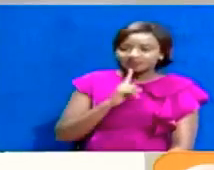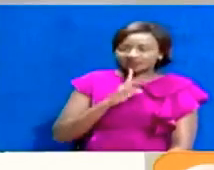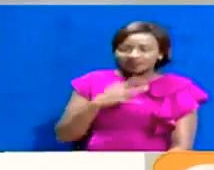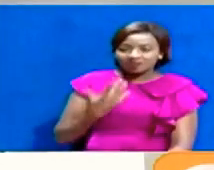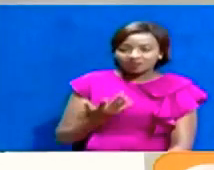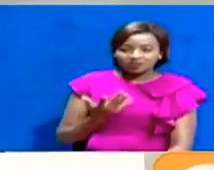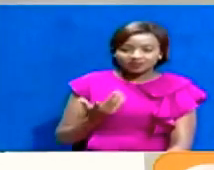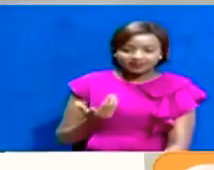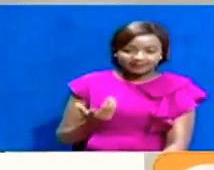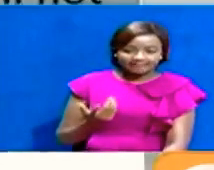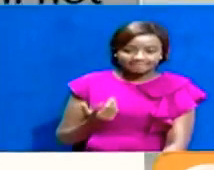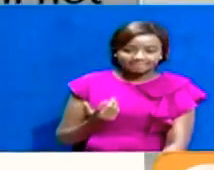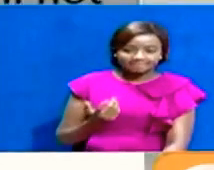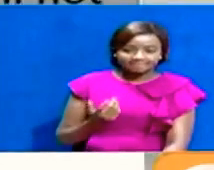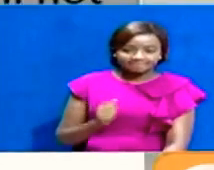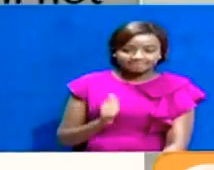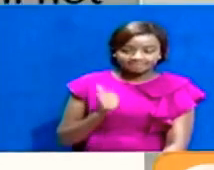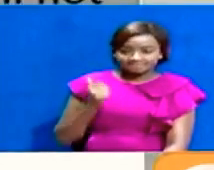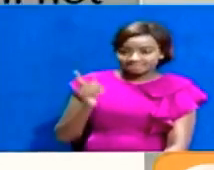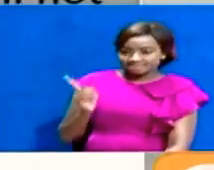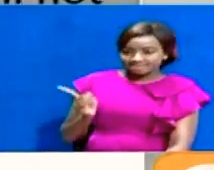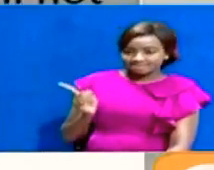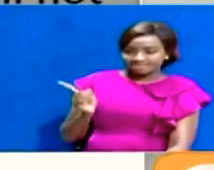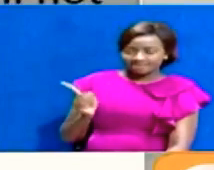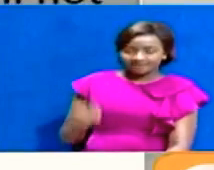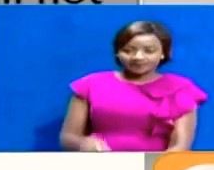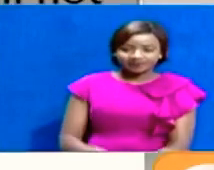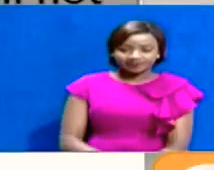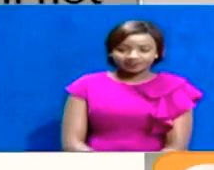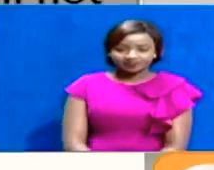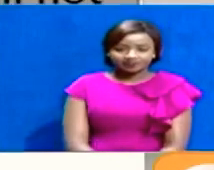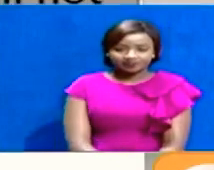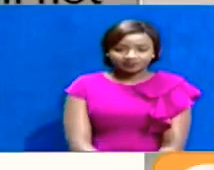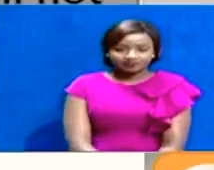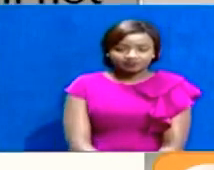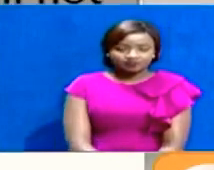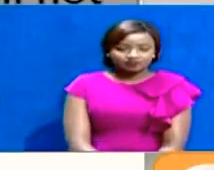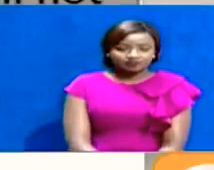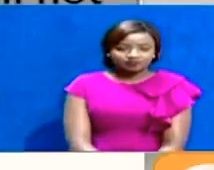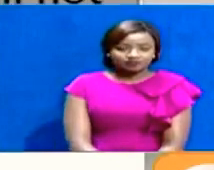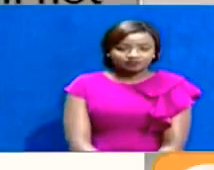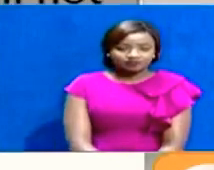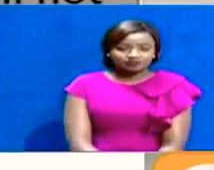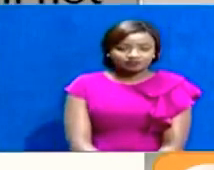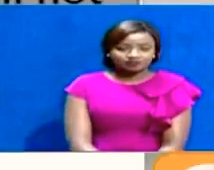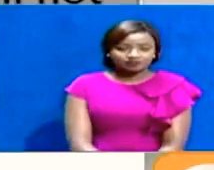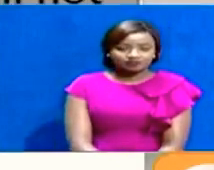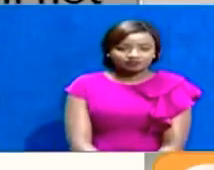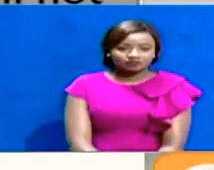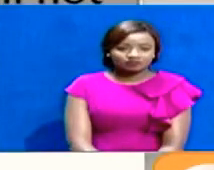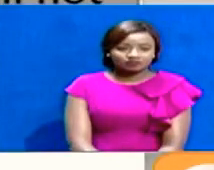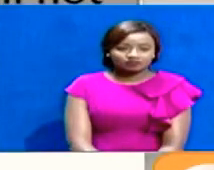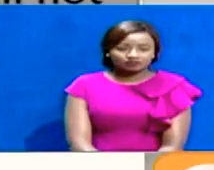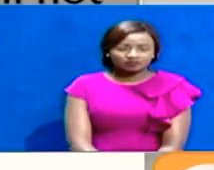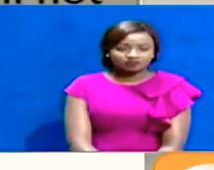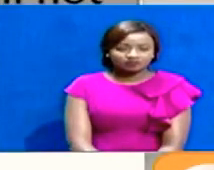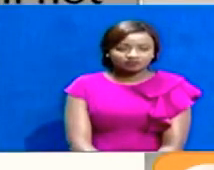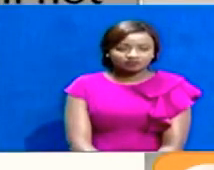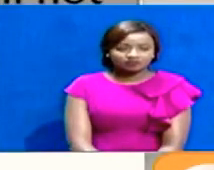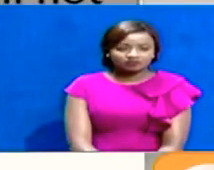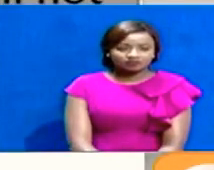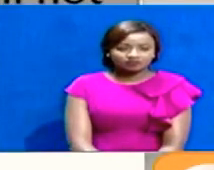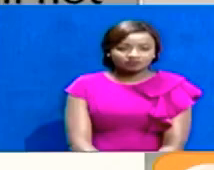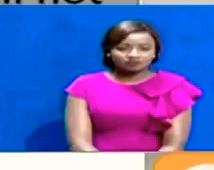version of the spike protein used by the vaccine was designed to match that of the old virus, does that mean